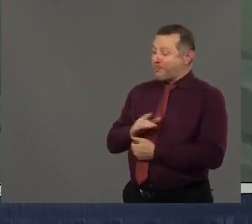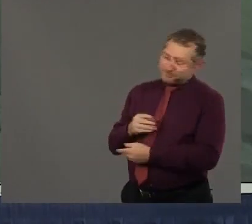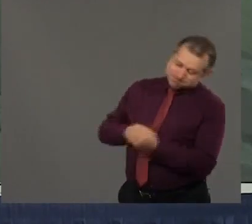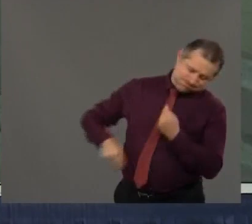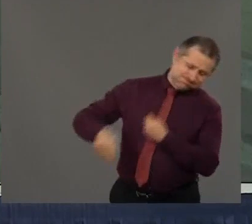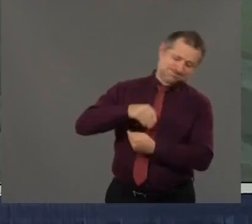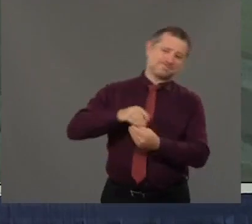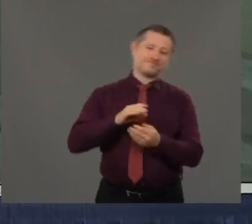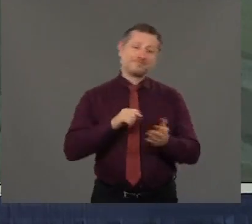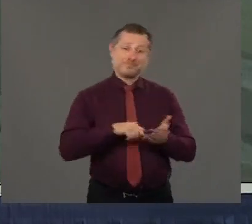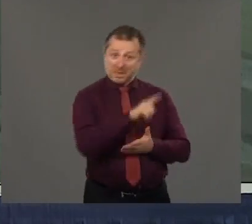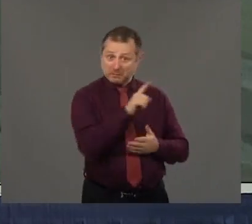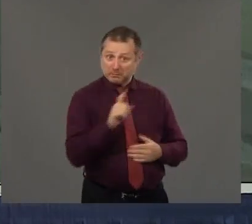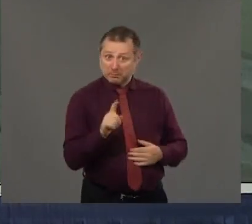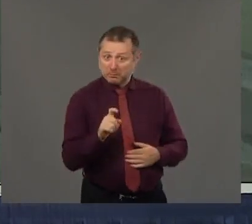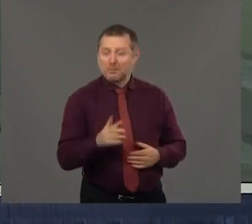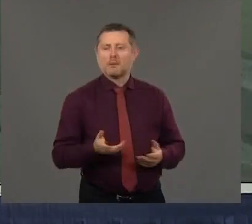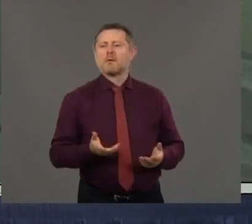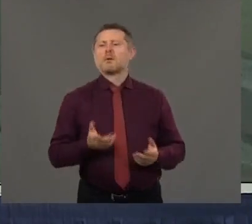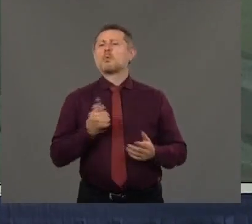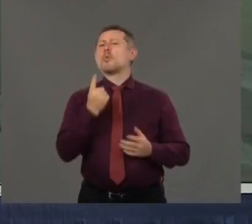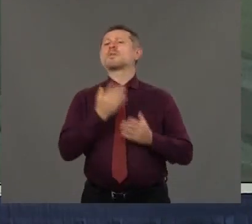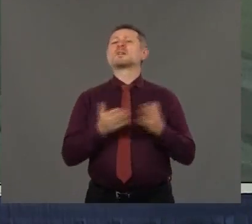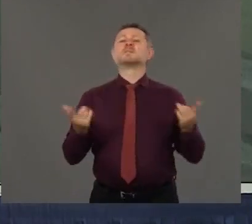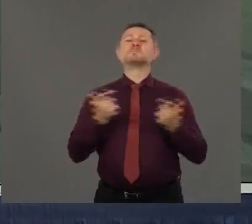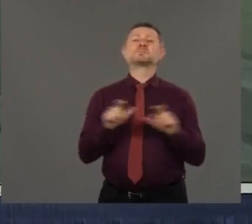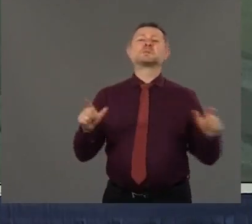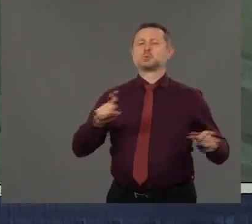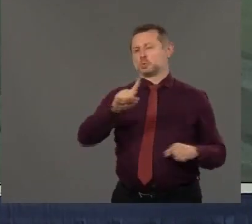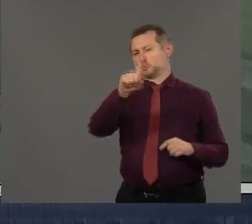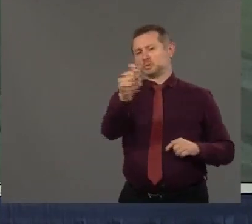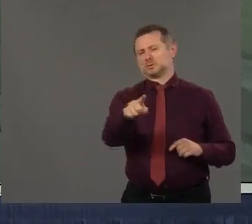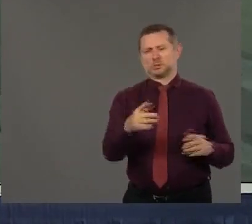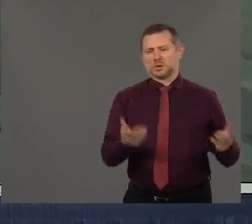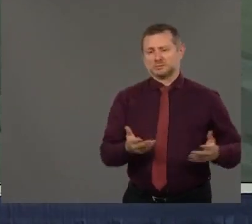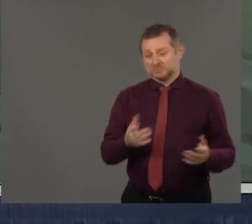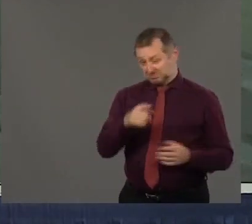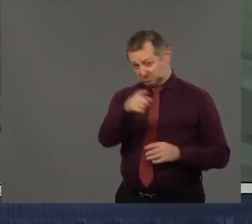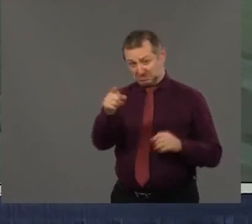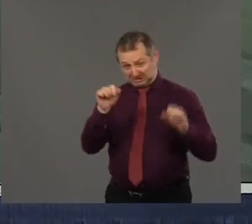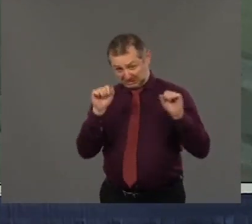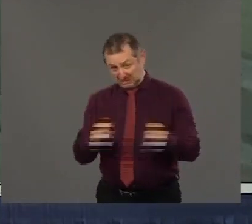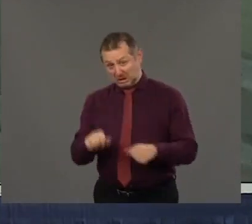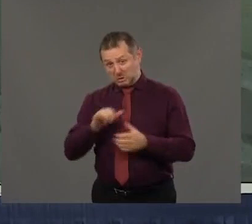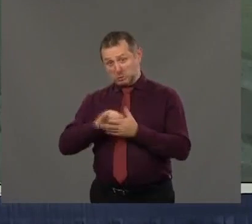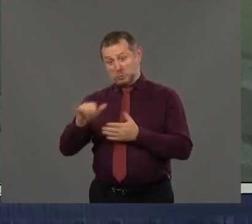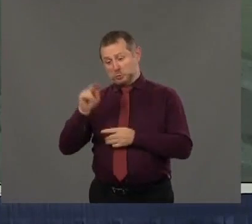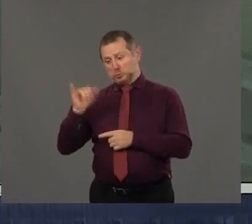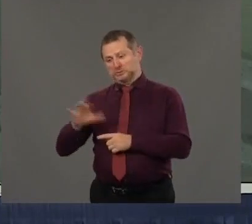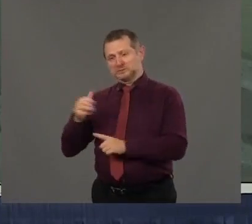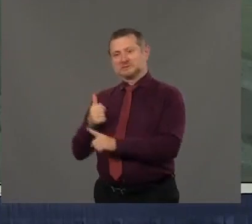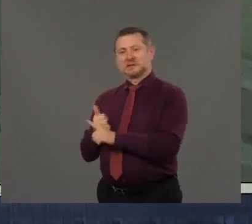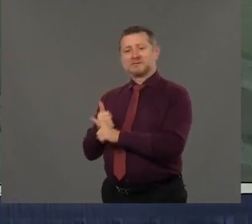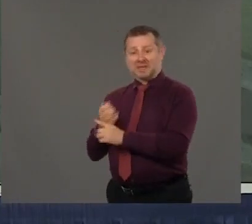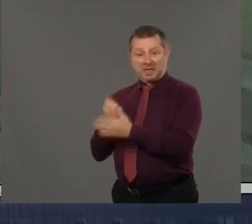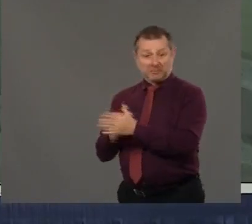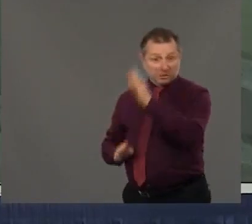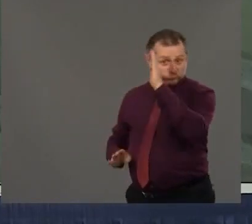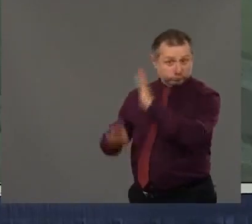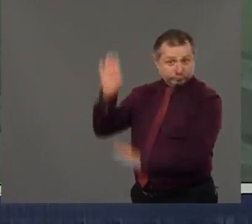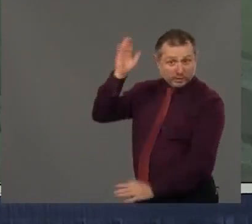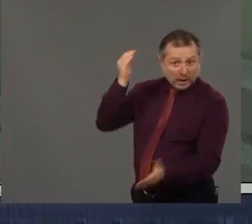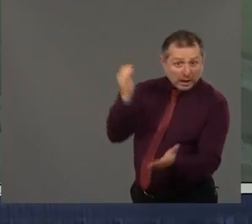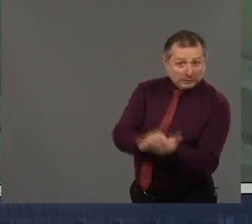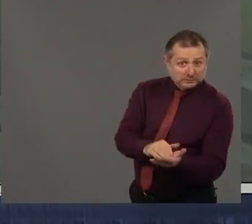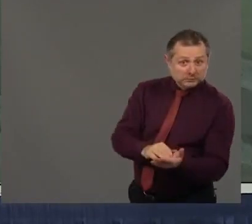there's a big question mark on how fast the New York City economy comes back. There's